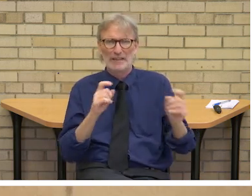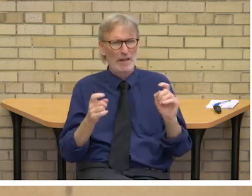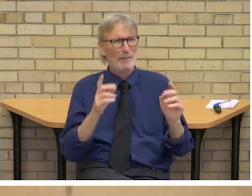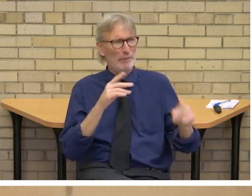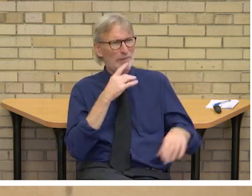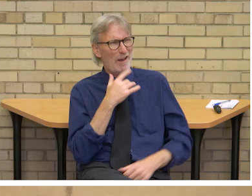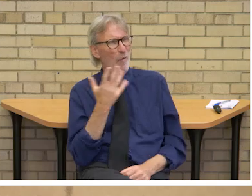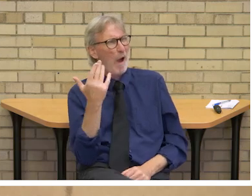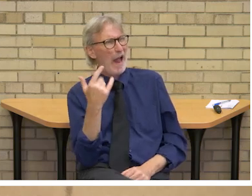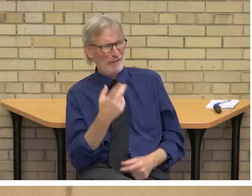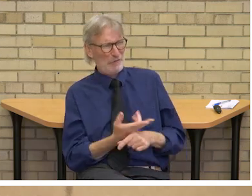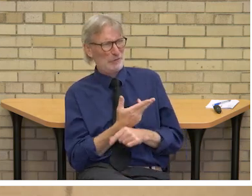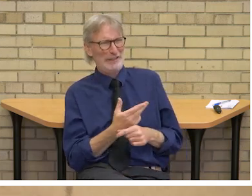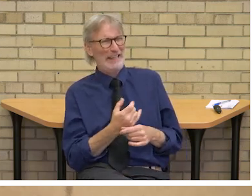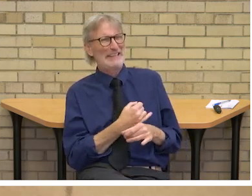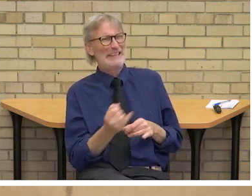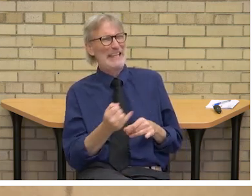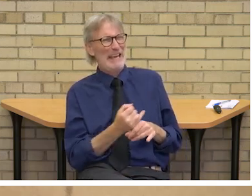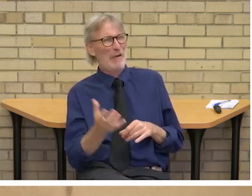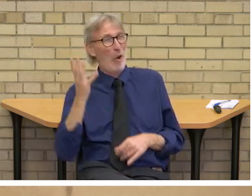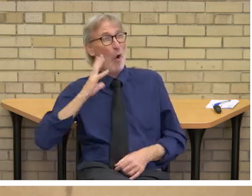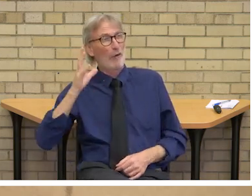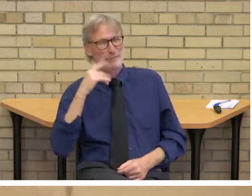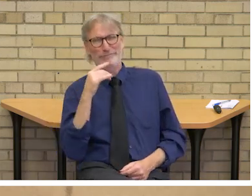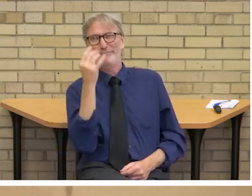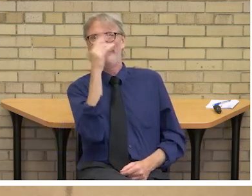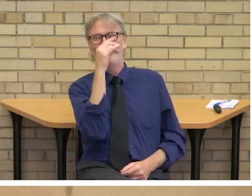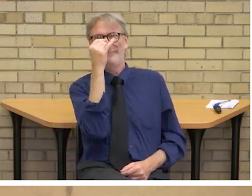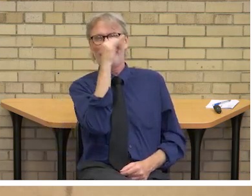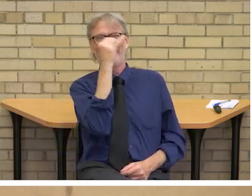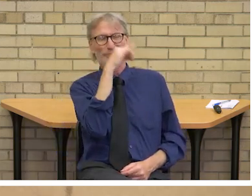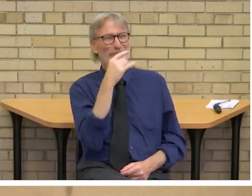were you building with steel? That was so short-sighted. But